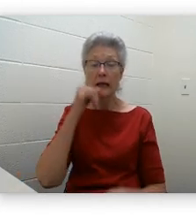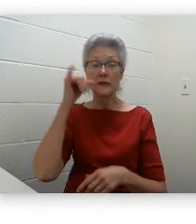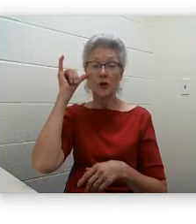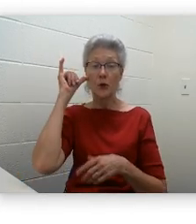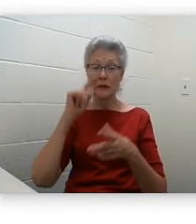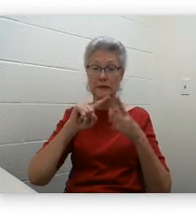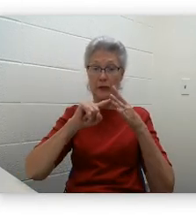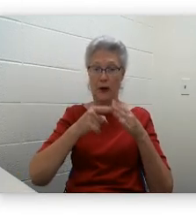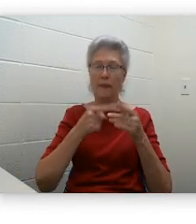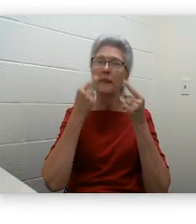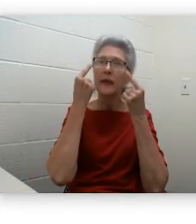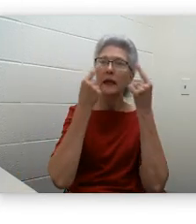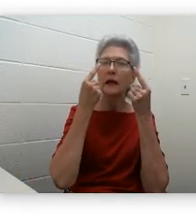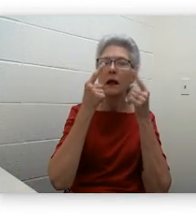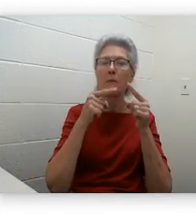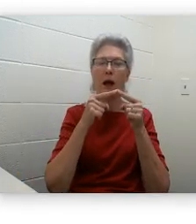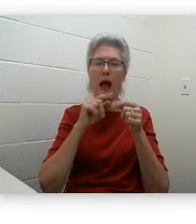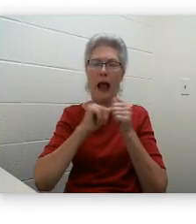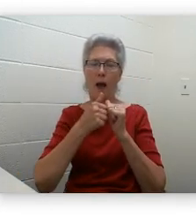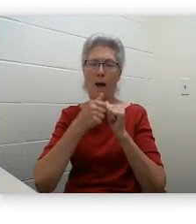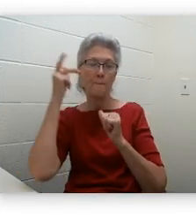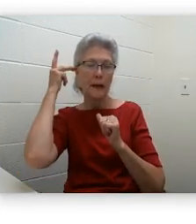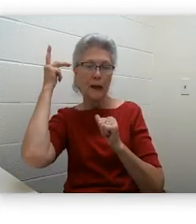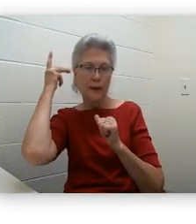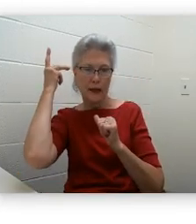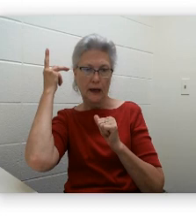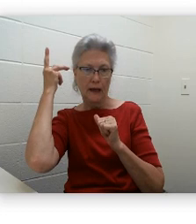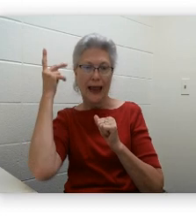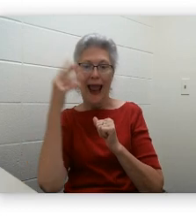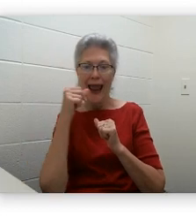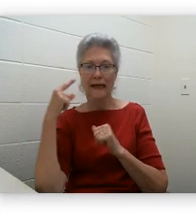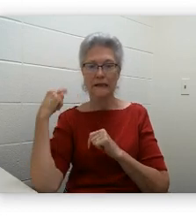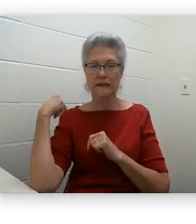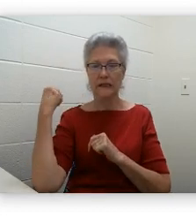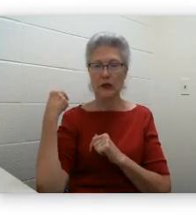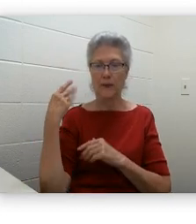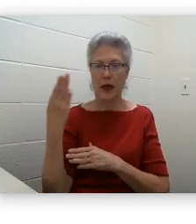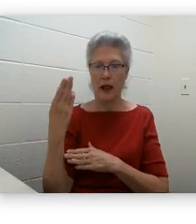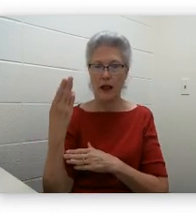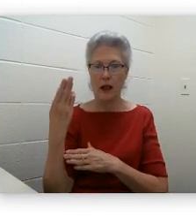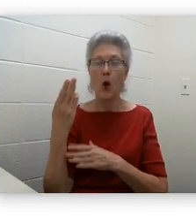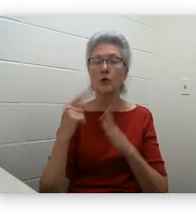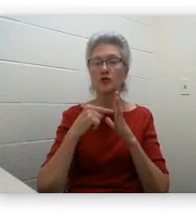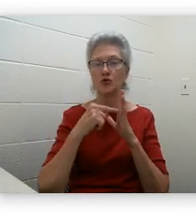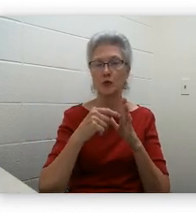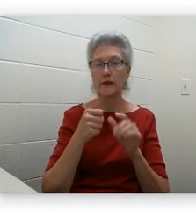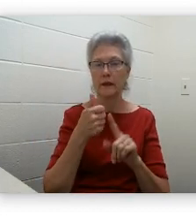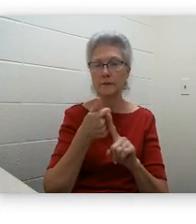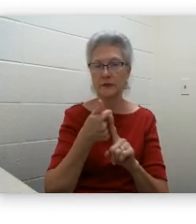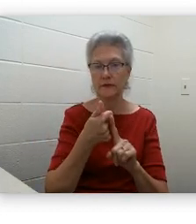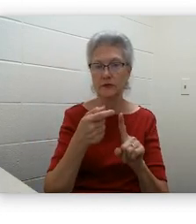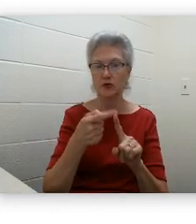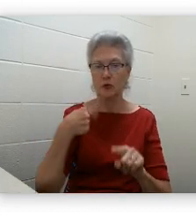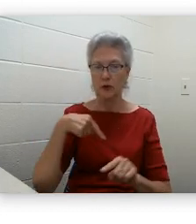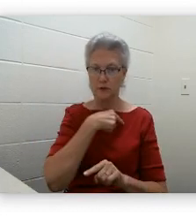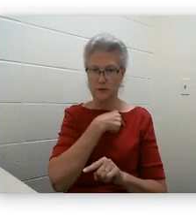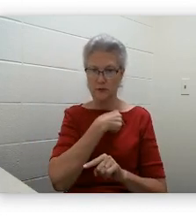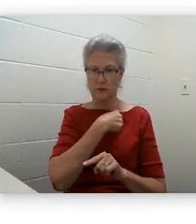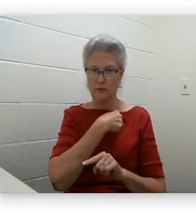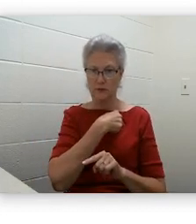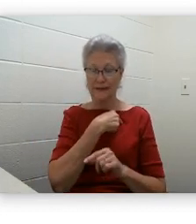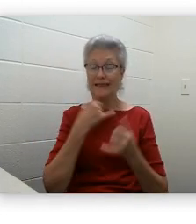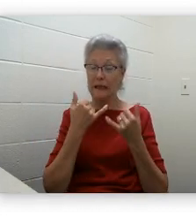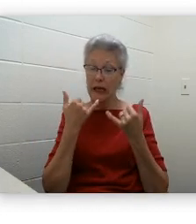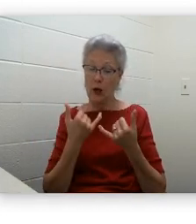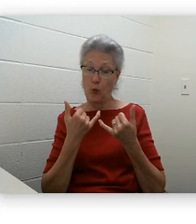Yesterday we started thinking about how Peter Pan and Tinkerbell are revealing themselves to us. So today we're